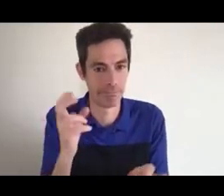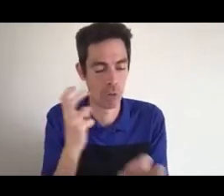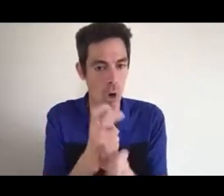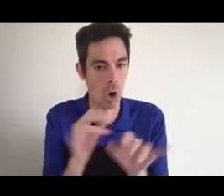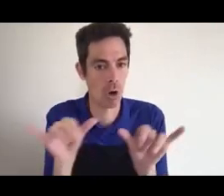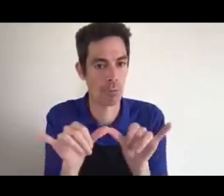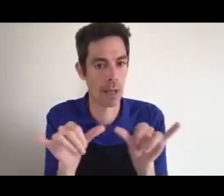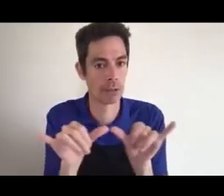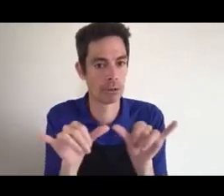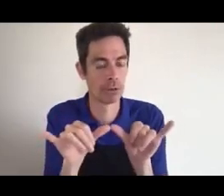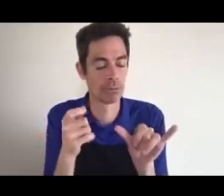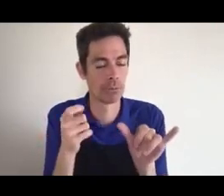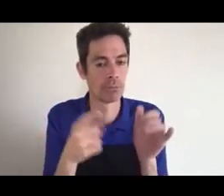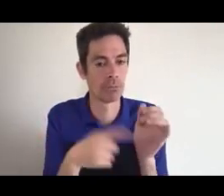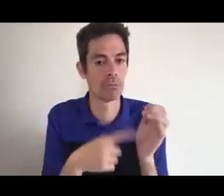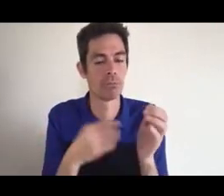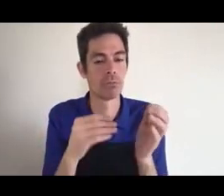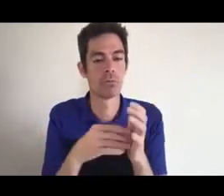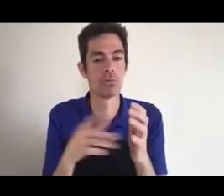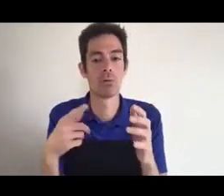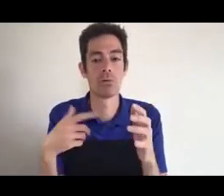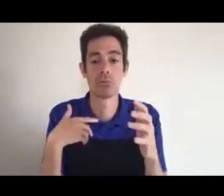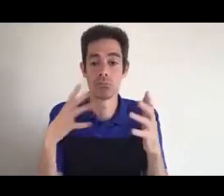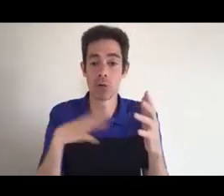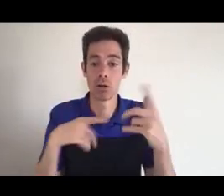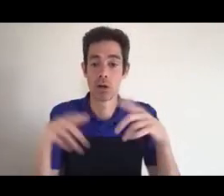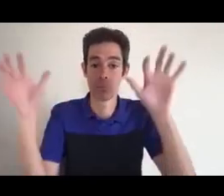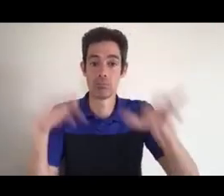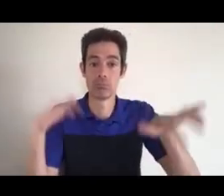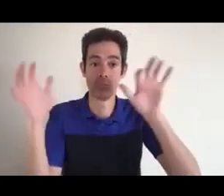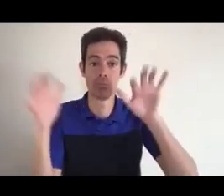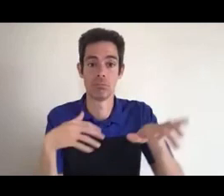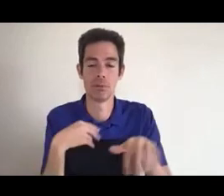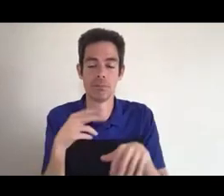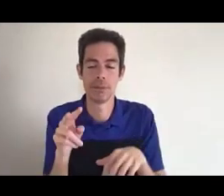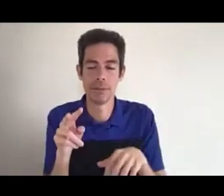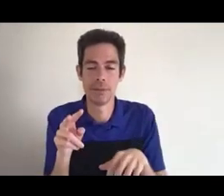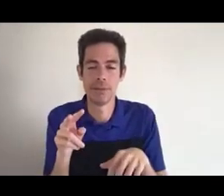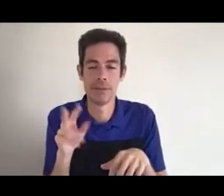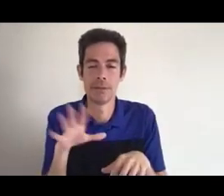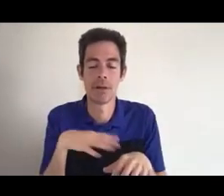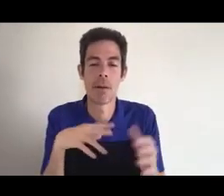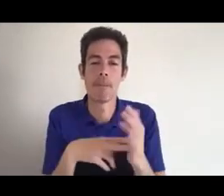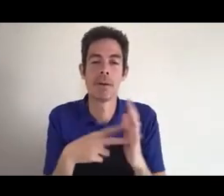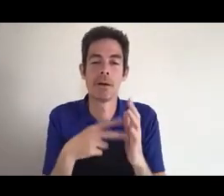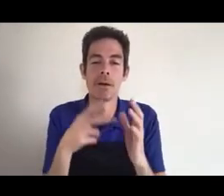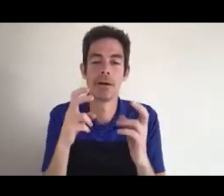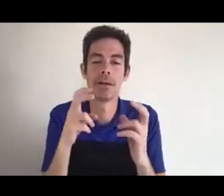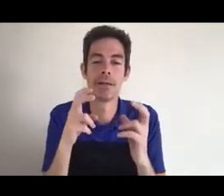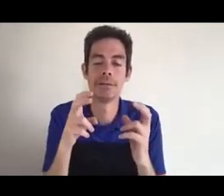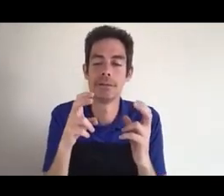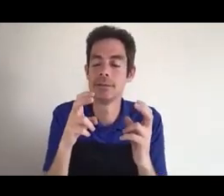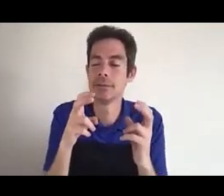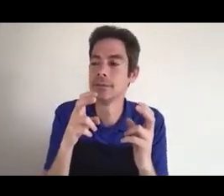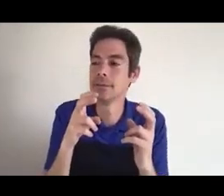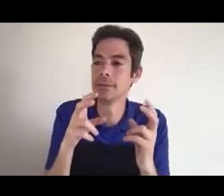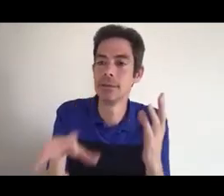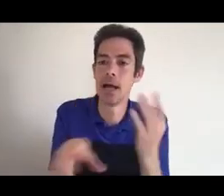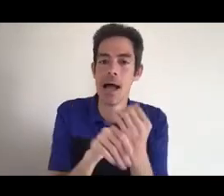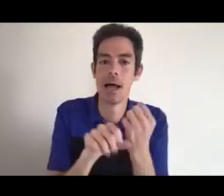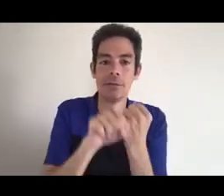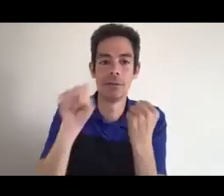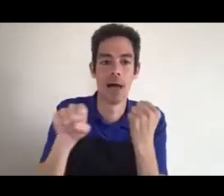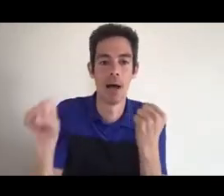3D elements. It's very hard to measure. Sometimes the students say, okay, rain. And it's difficult because I want